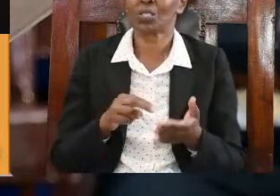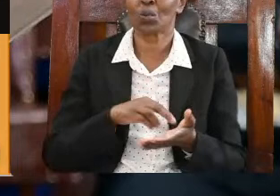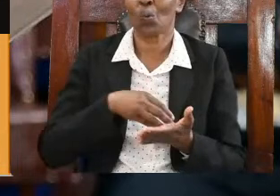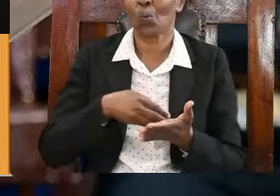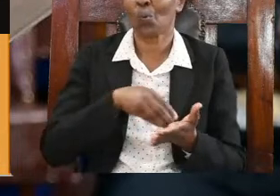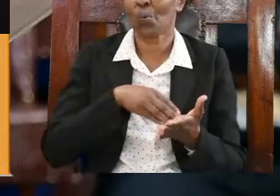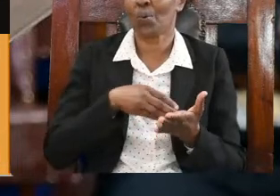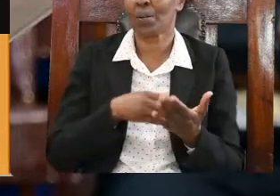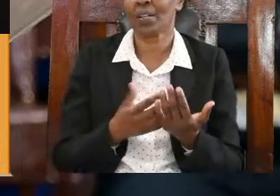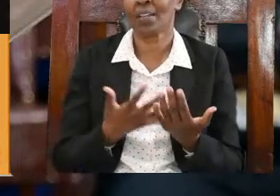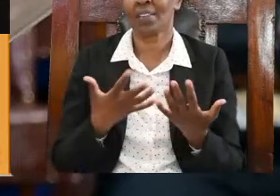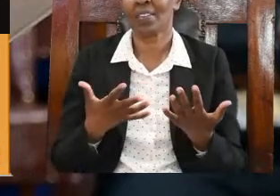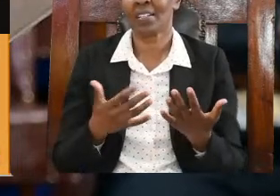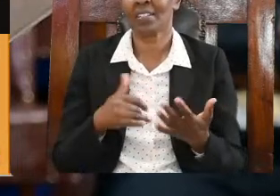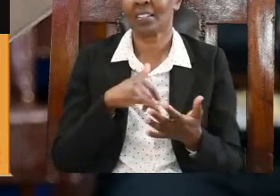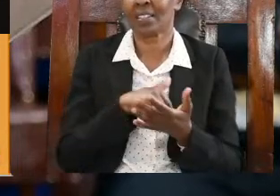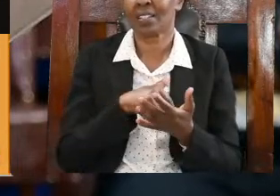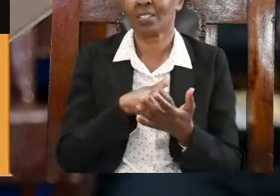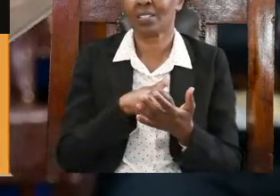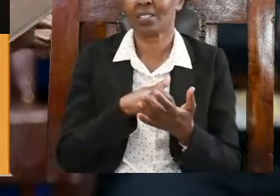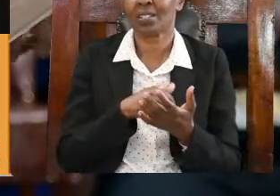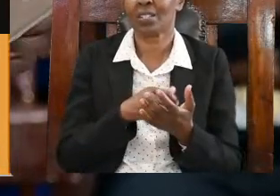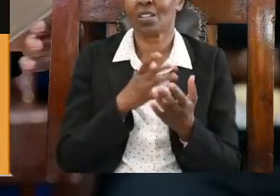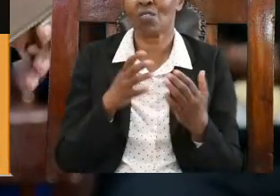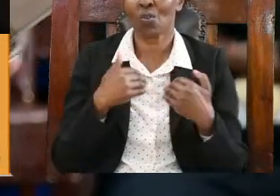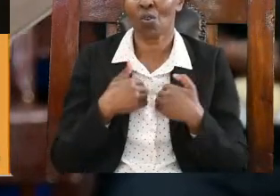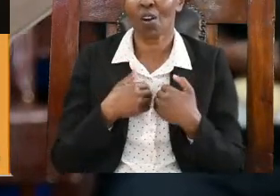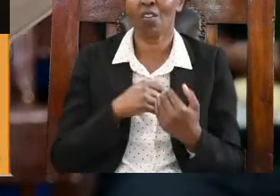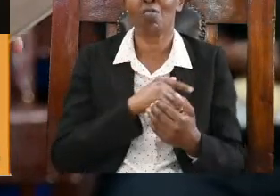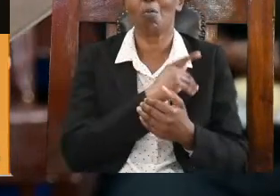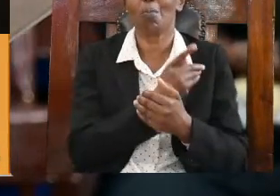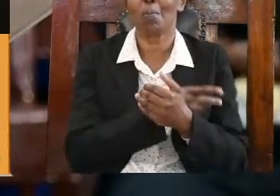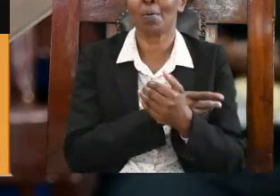Things we will probably get rid of if we had the human strength.